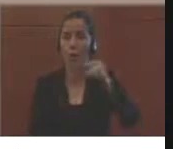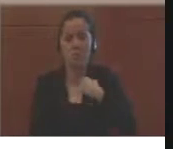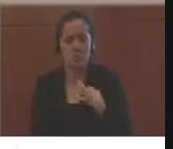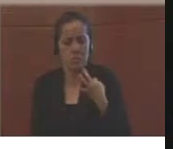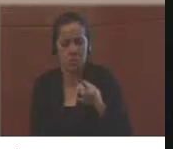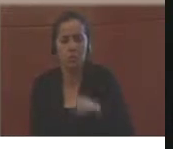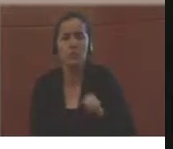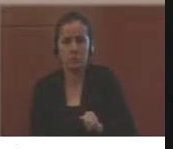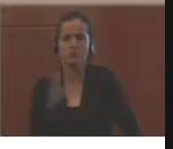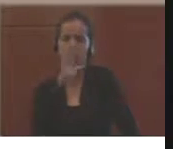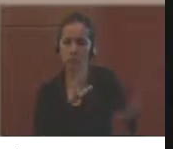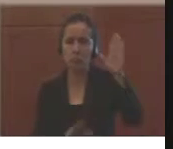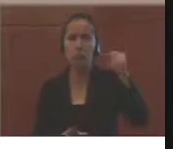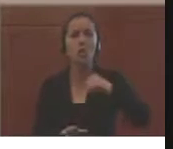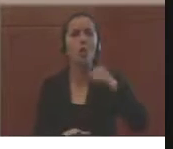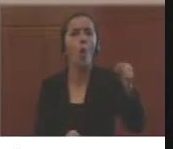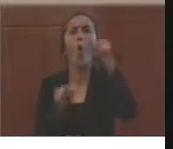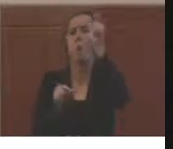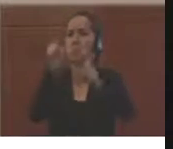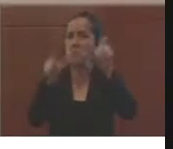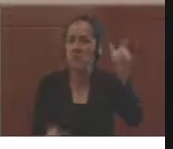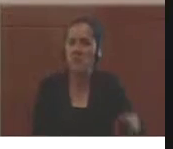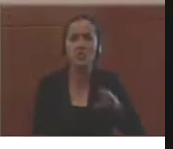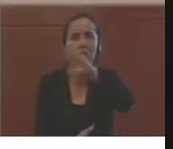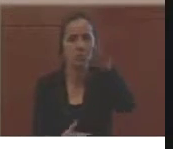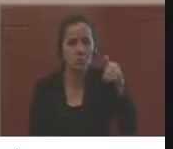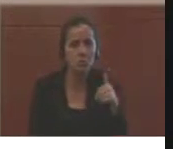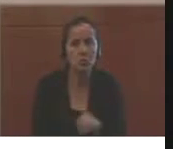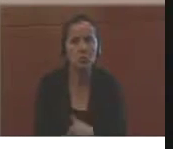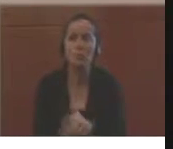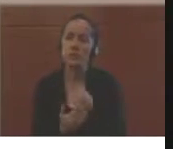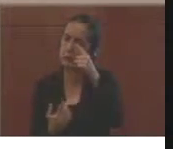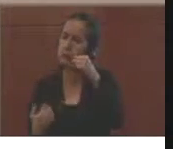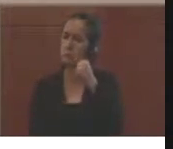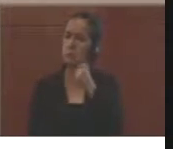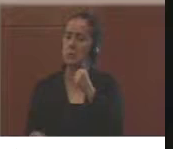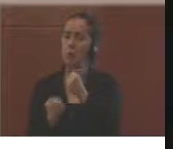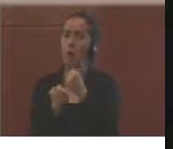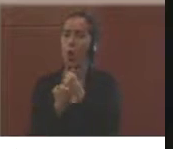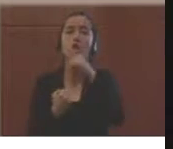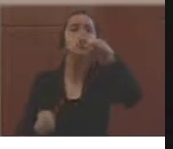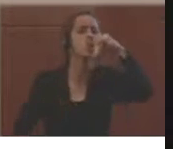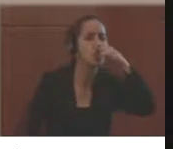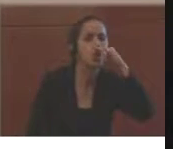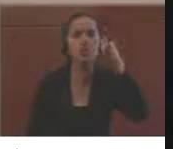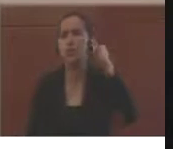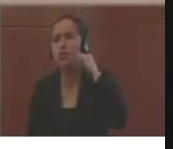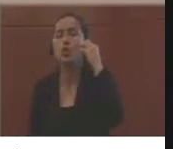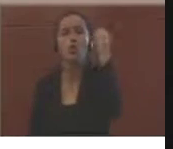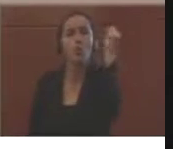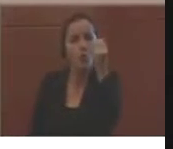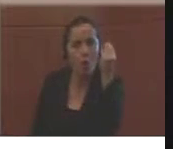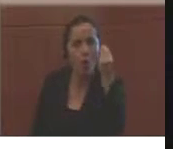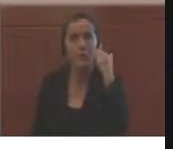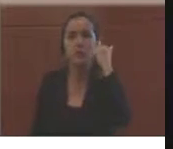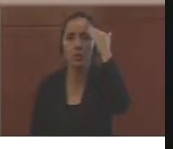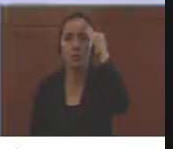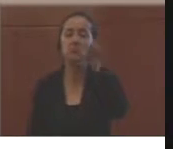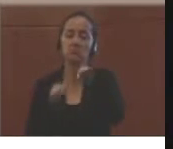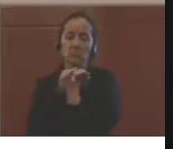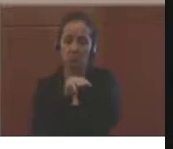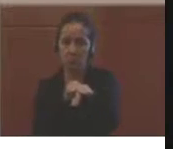commitments of civil society organizations, the private sector, and children, youth, and